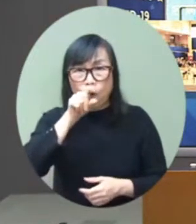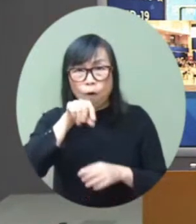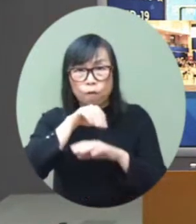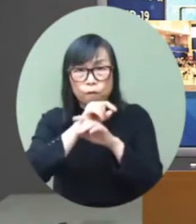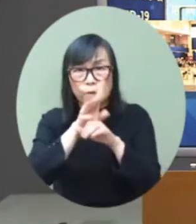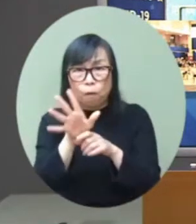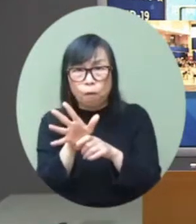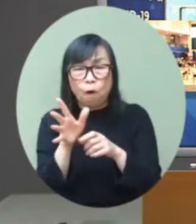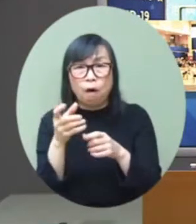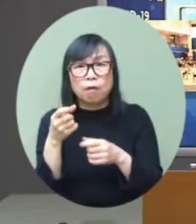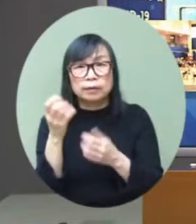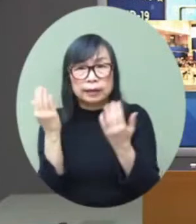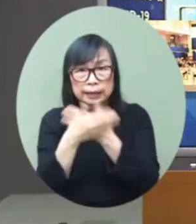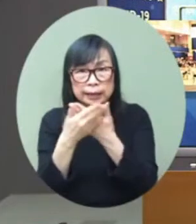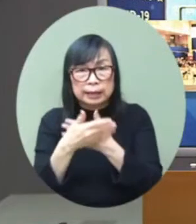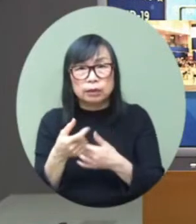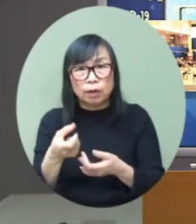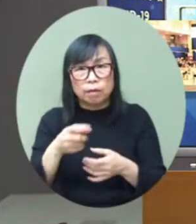Phoenix TV.